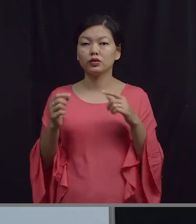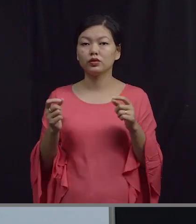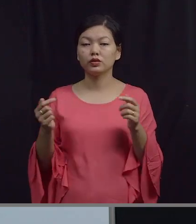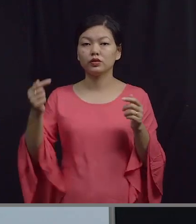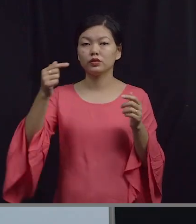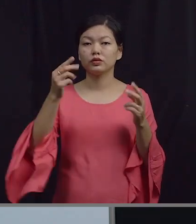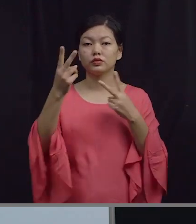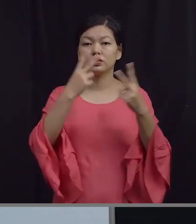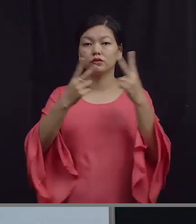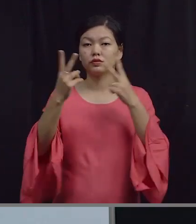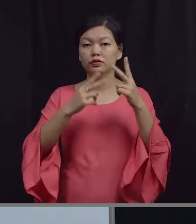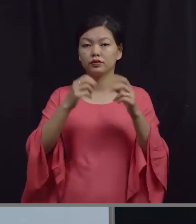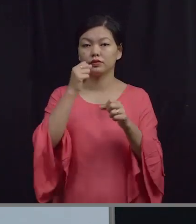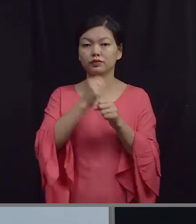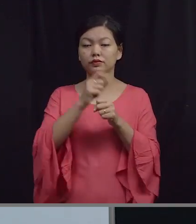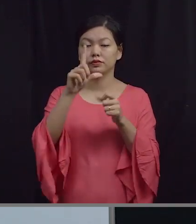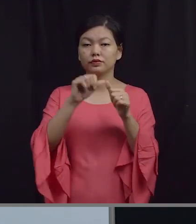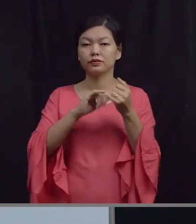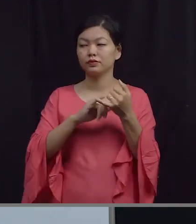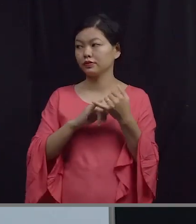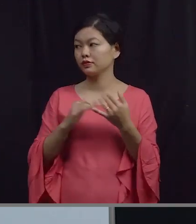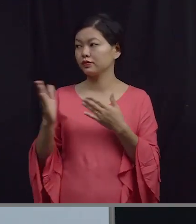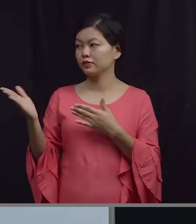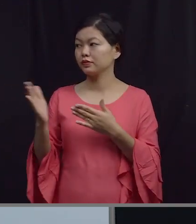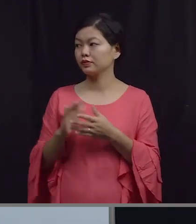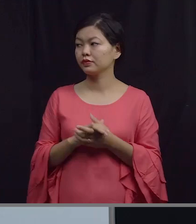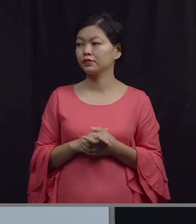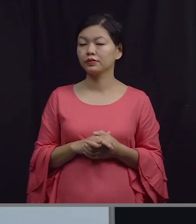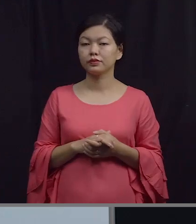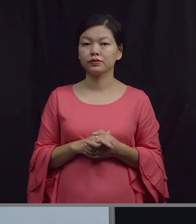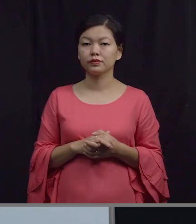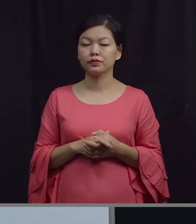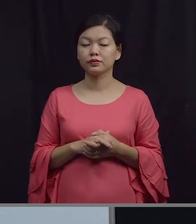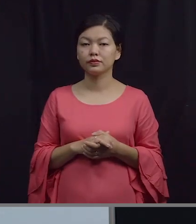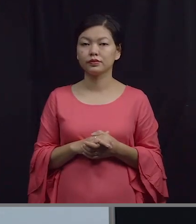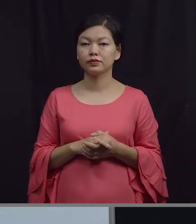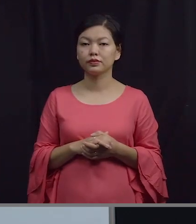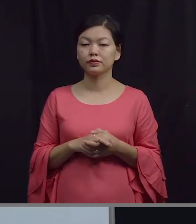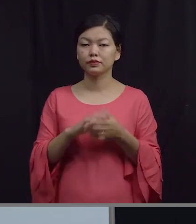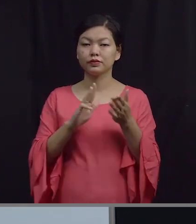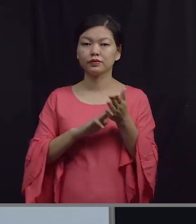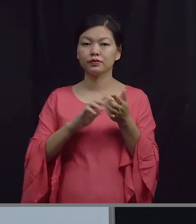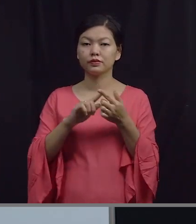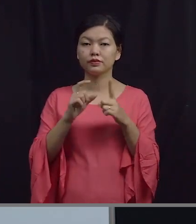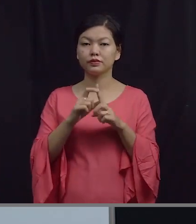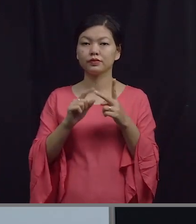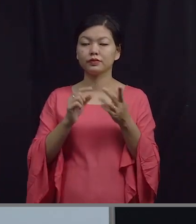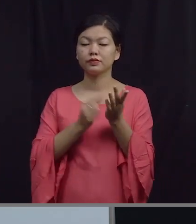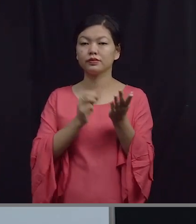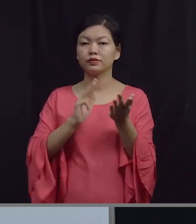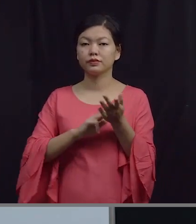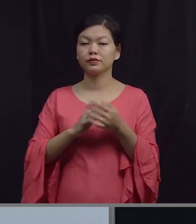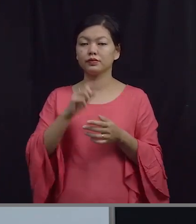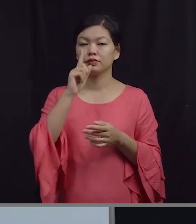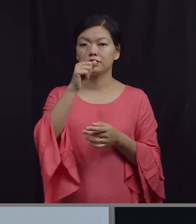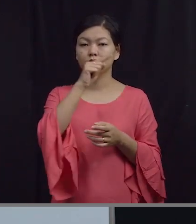what? Glass. Make sure, okay, the ray of light is traveling from what? Air to glass medium. So 1 by f air equal to